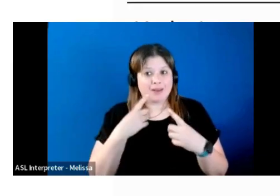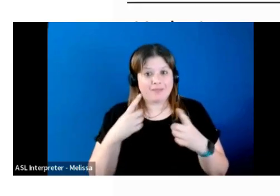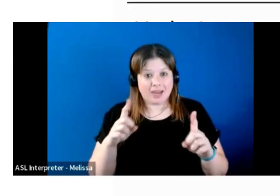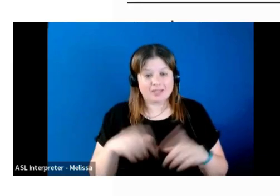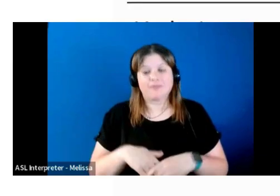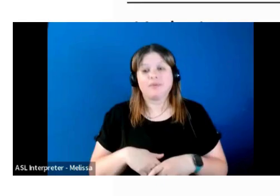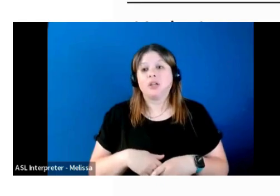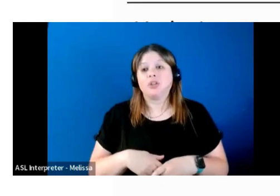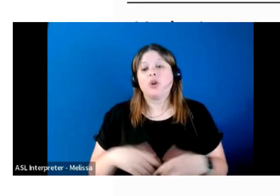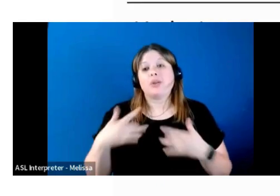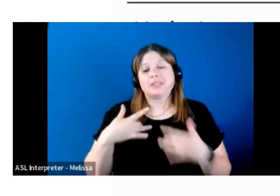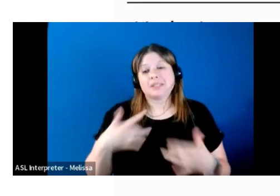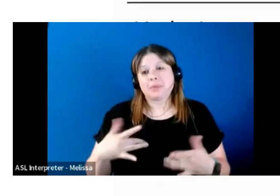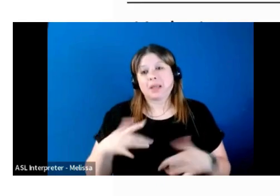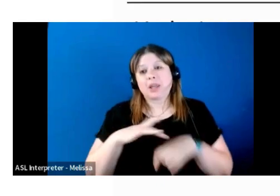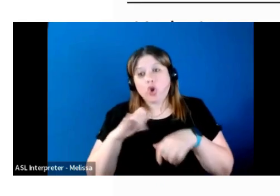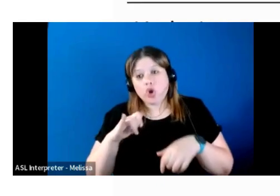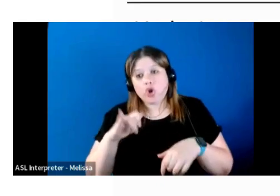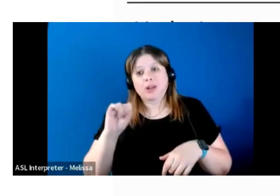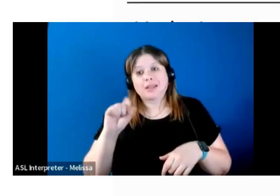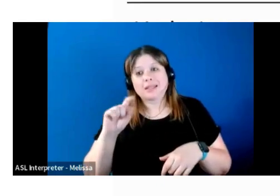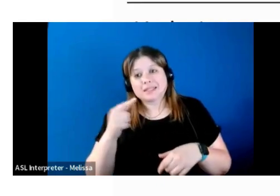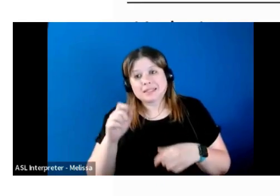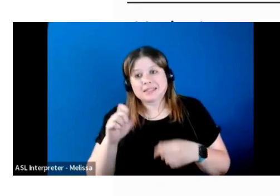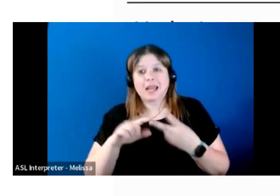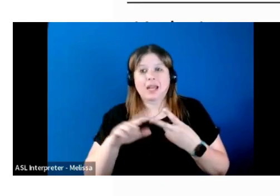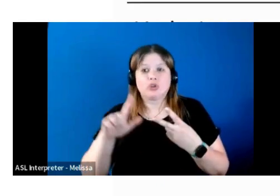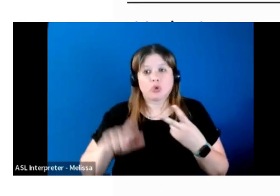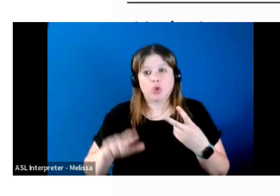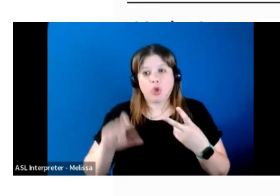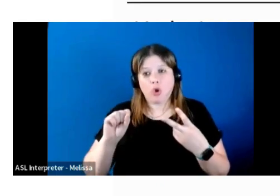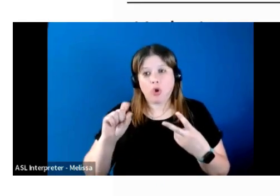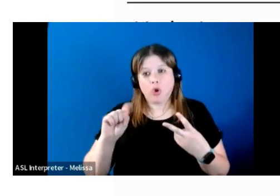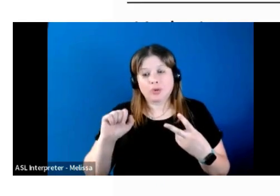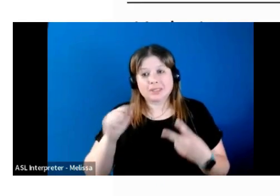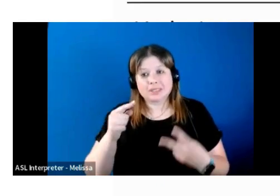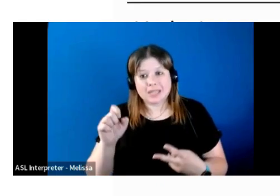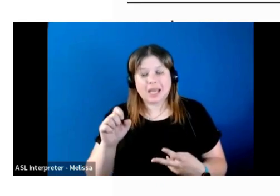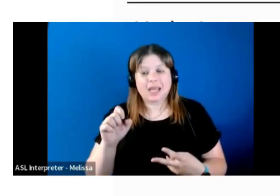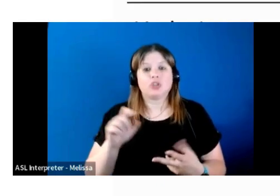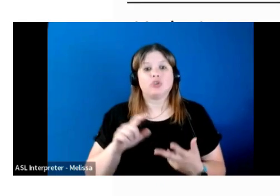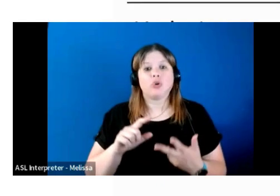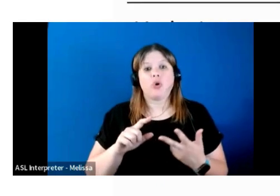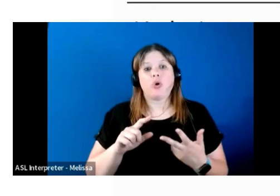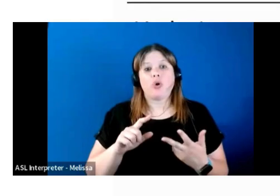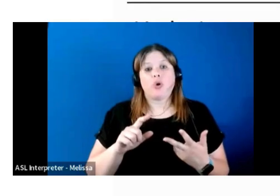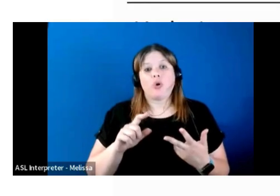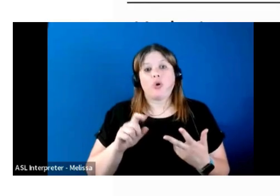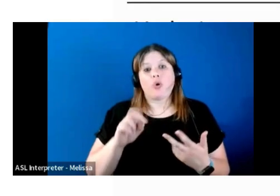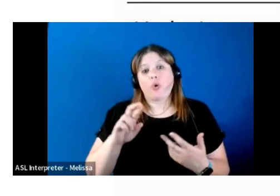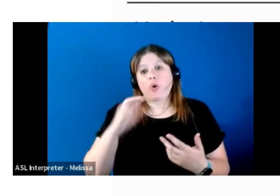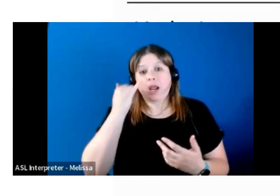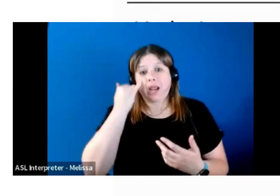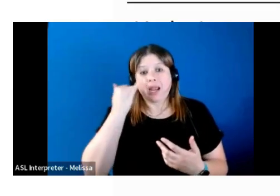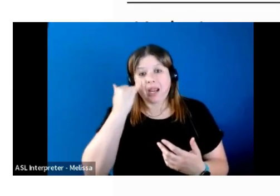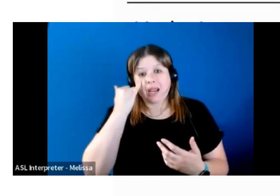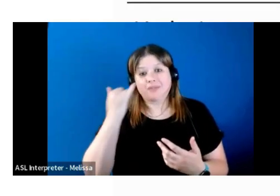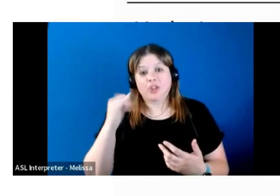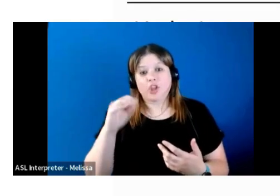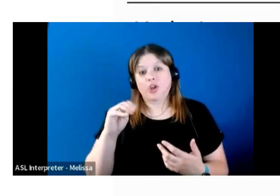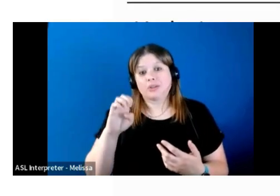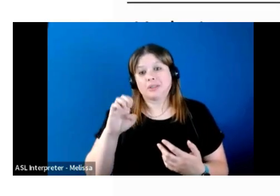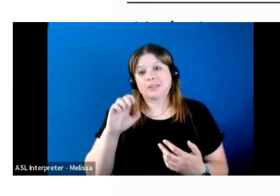disease, or if there's metastases and limited life